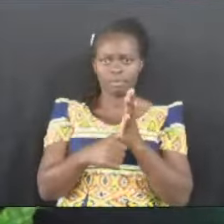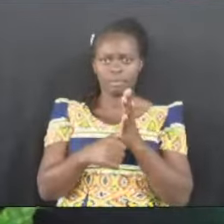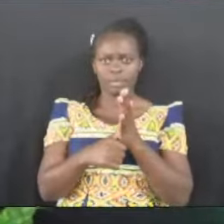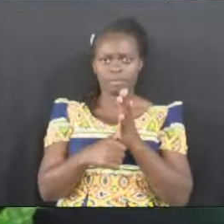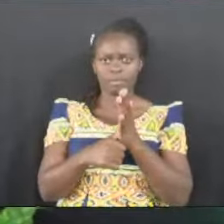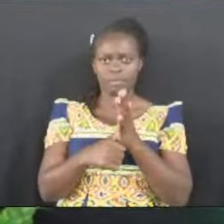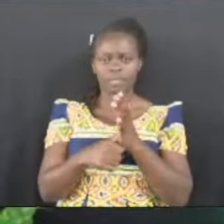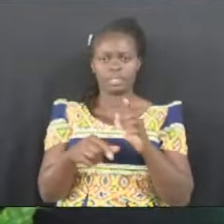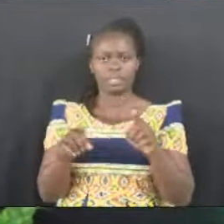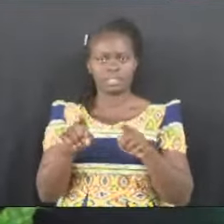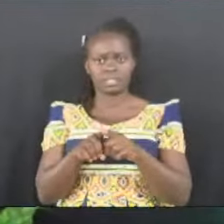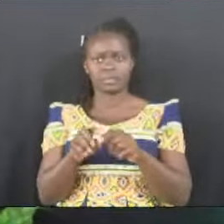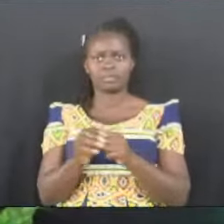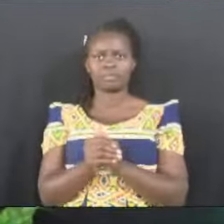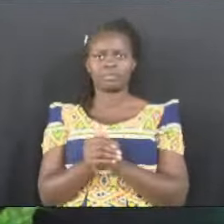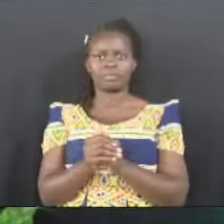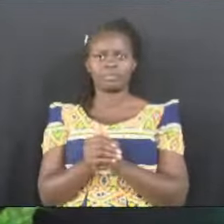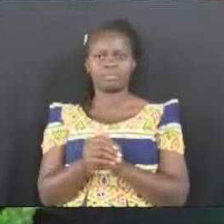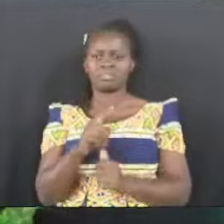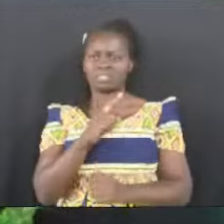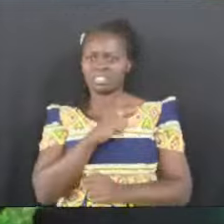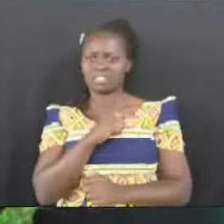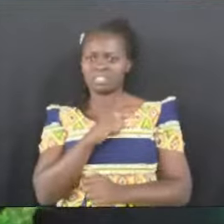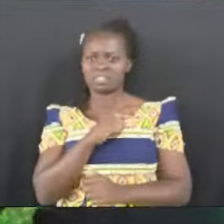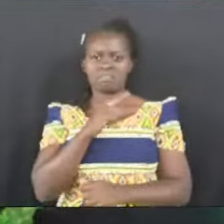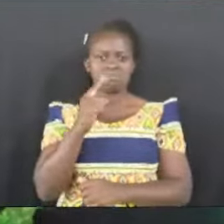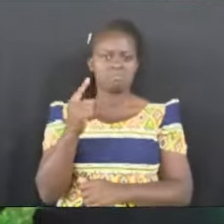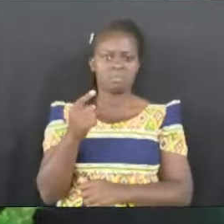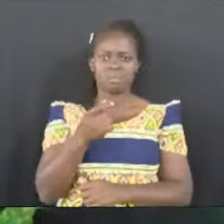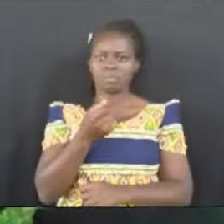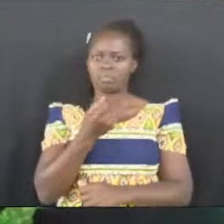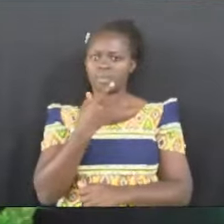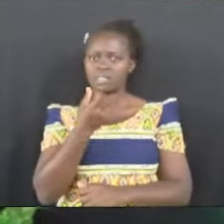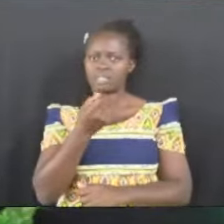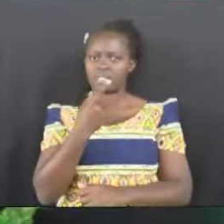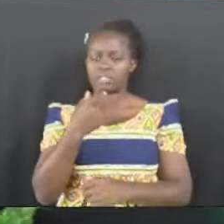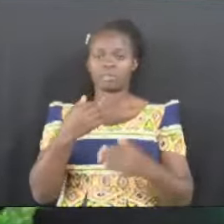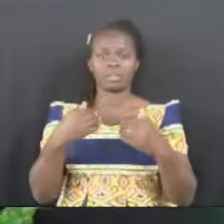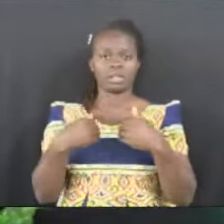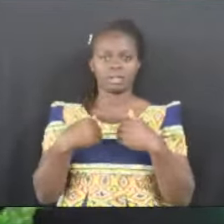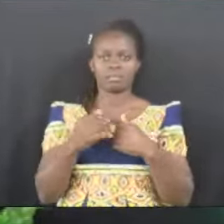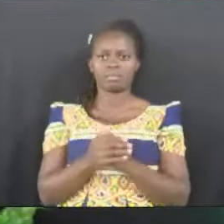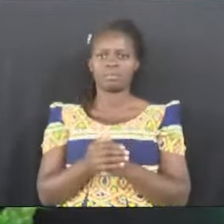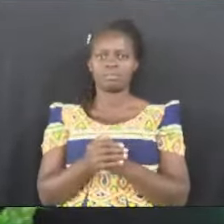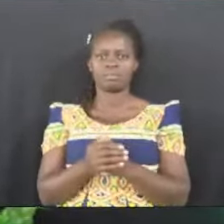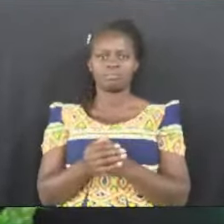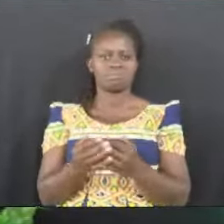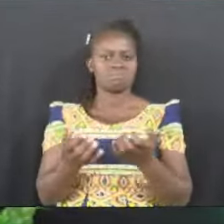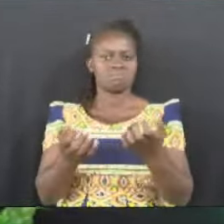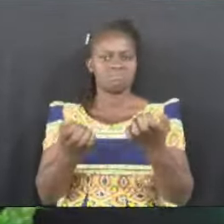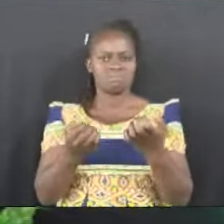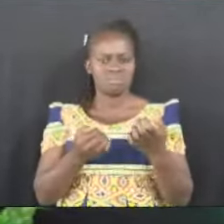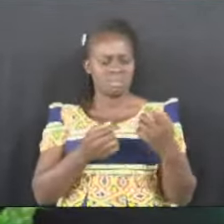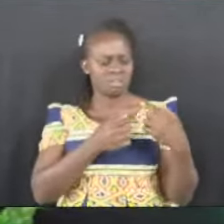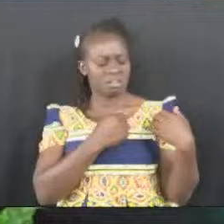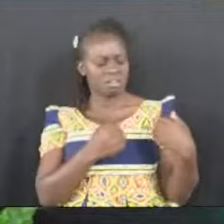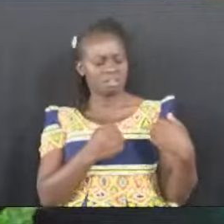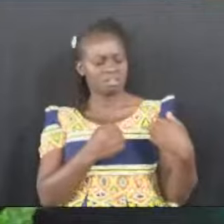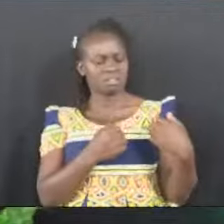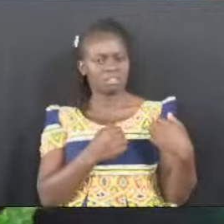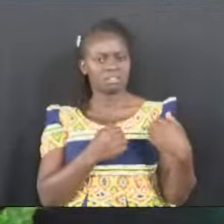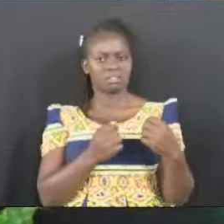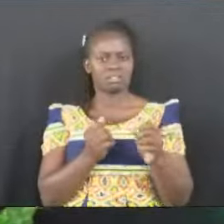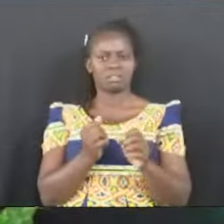treated with medication. I don't need any, you know, like paste or something like that.